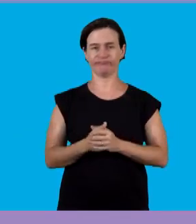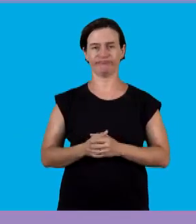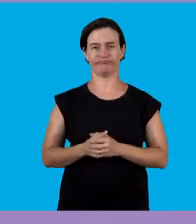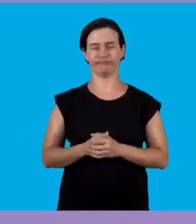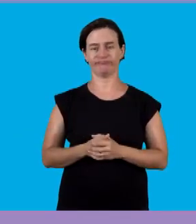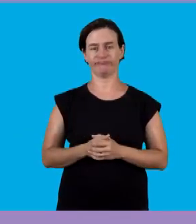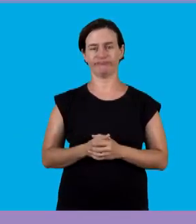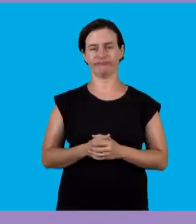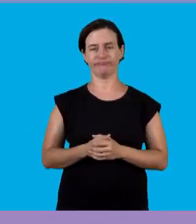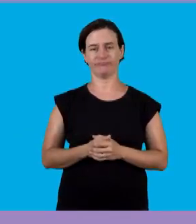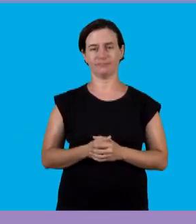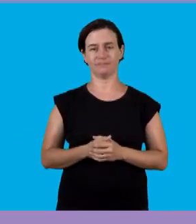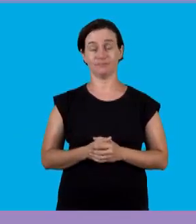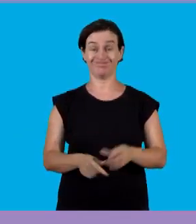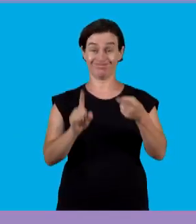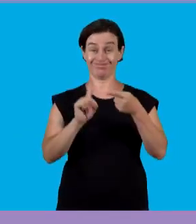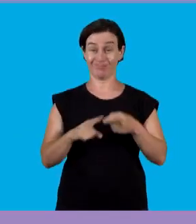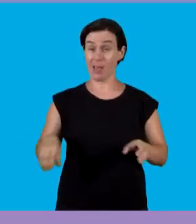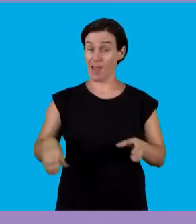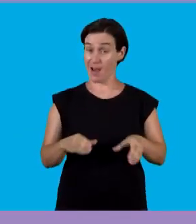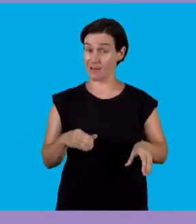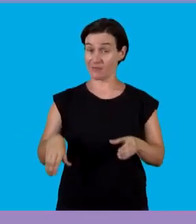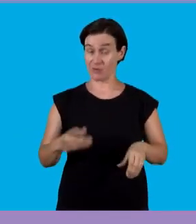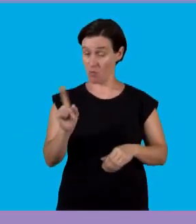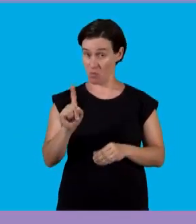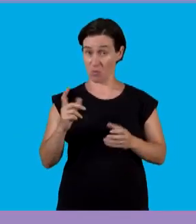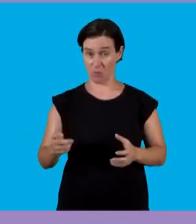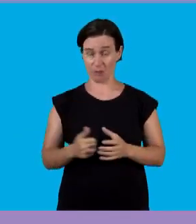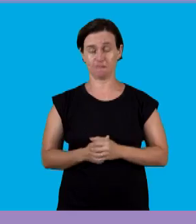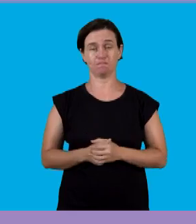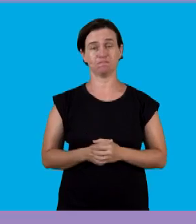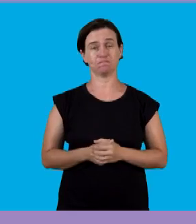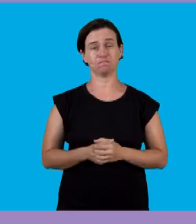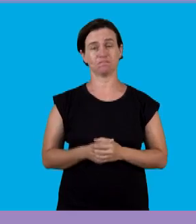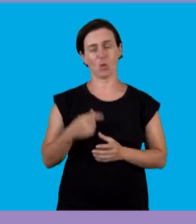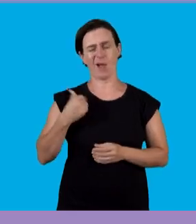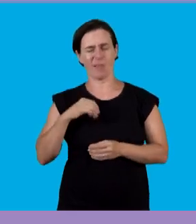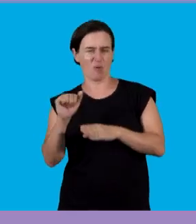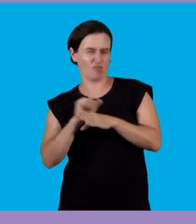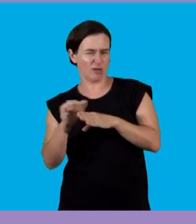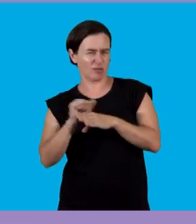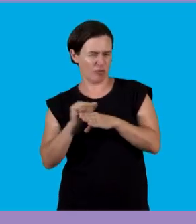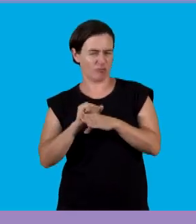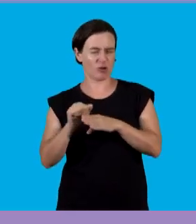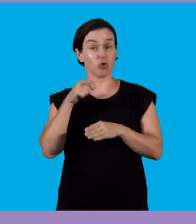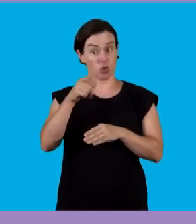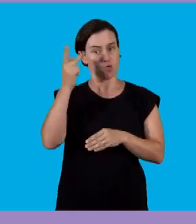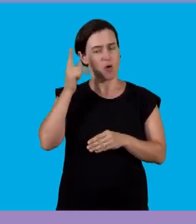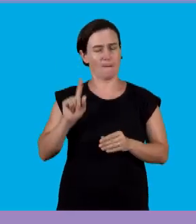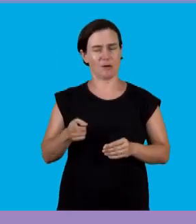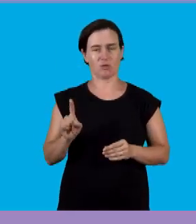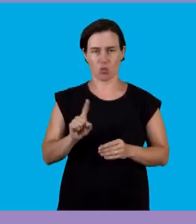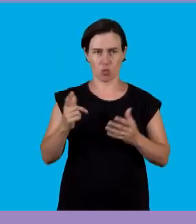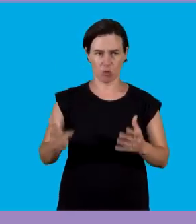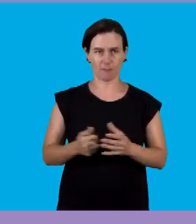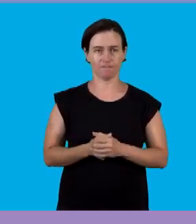So the first activity that we are going to practice that pre-knowledge on, we have been given a